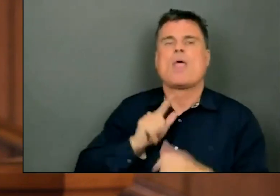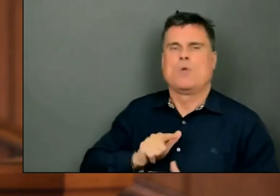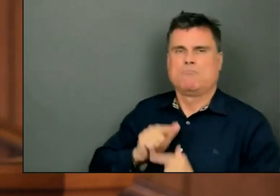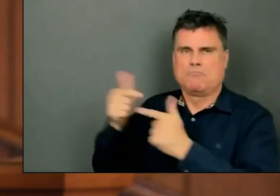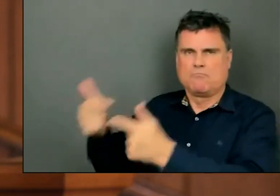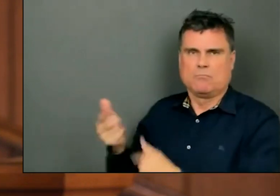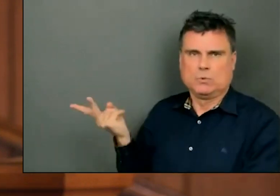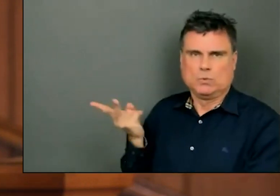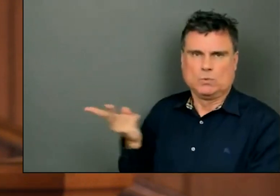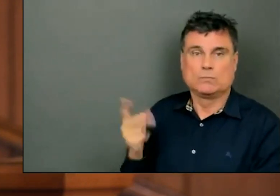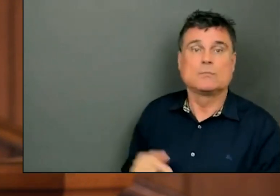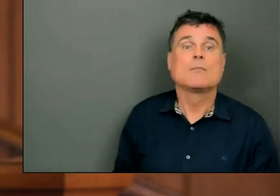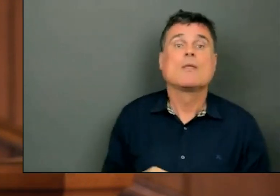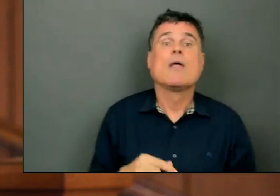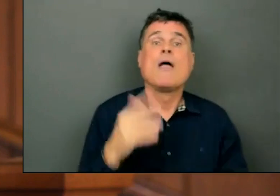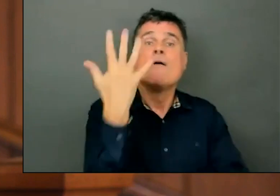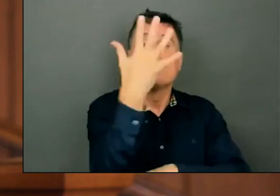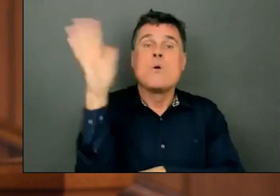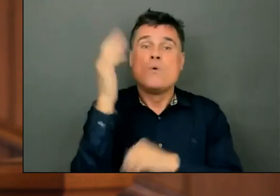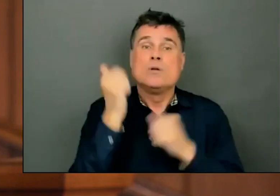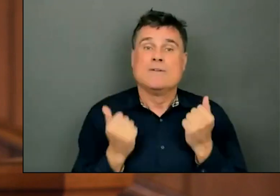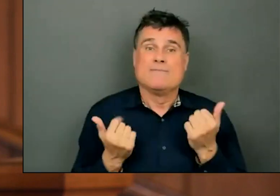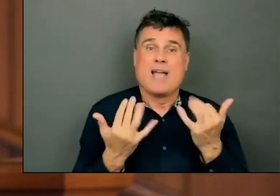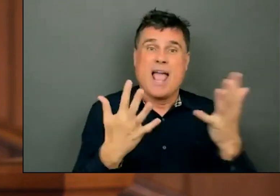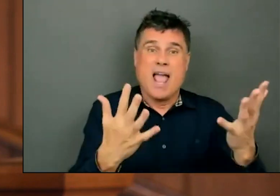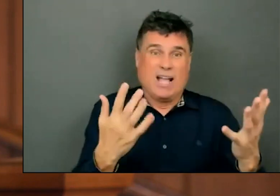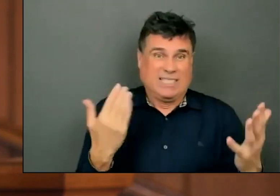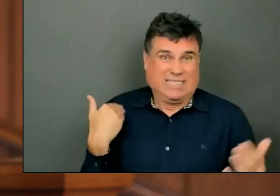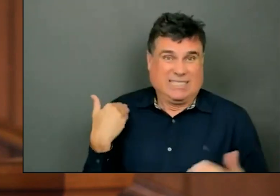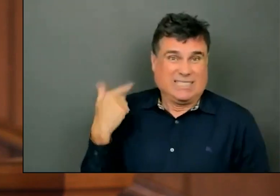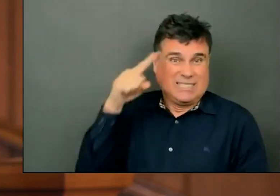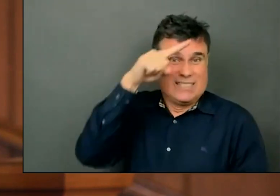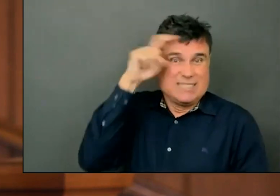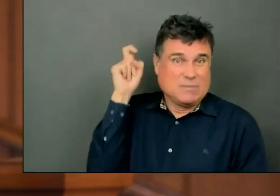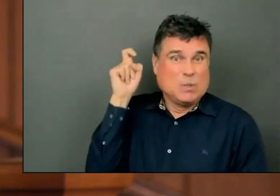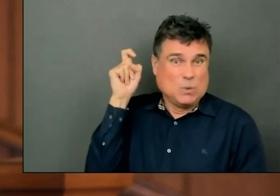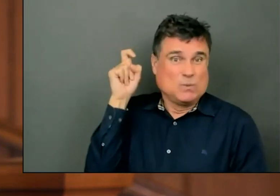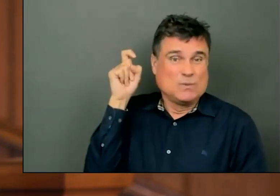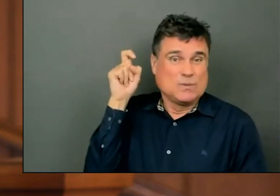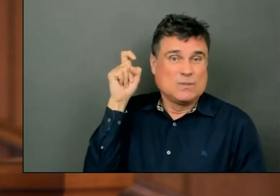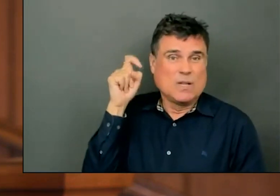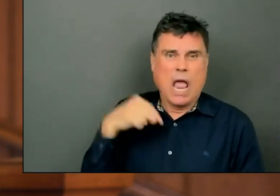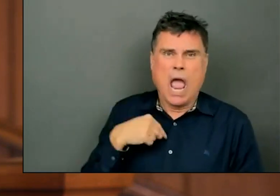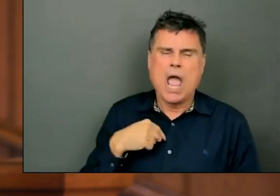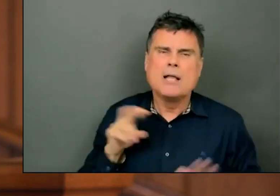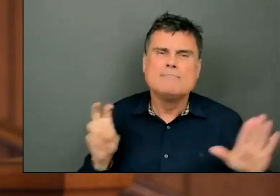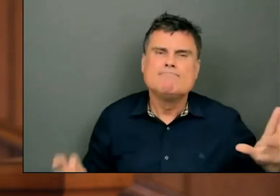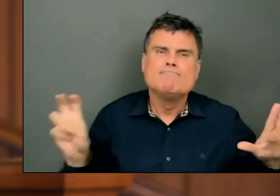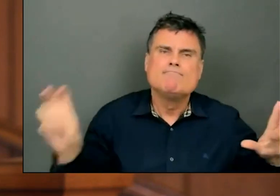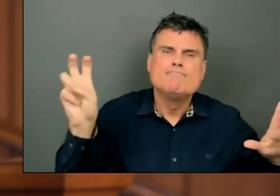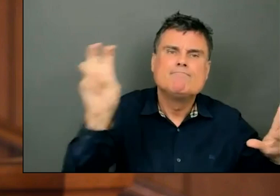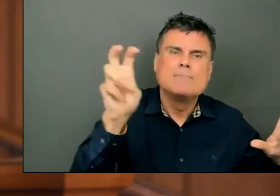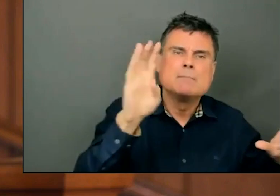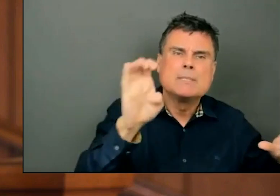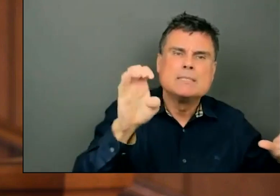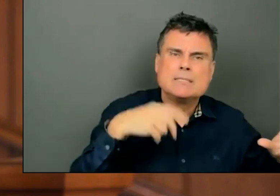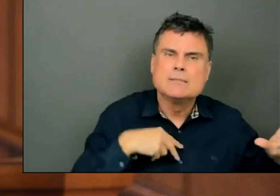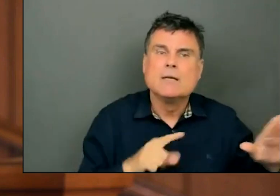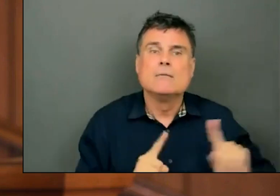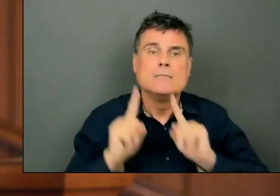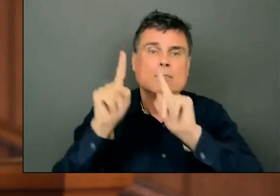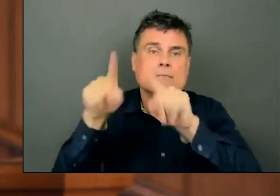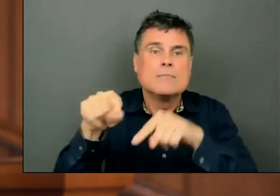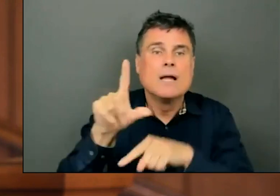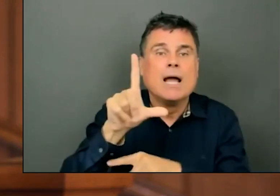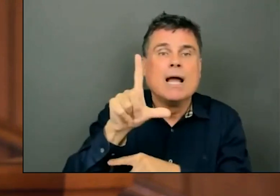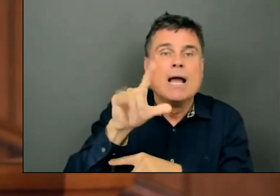season began in British Columbia last early July. And I was in Lillooet, and I met a group of wildfire